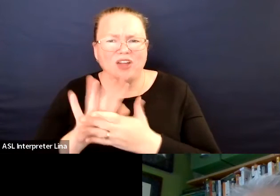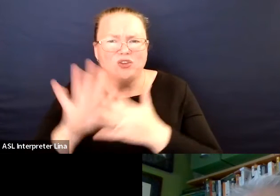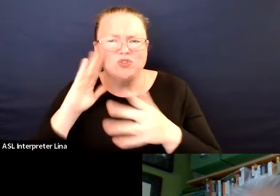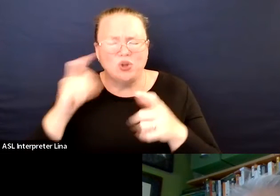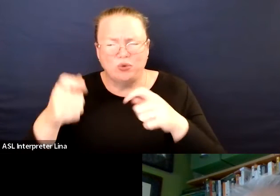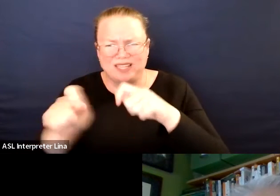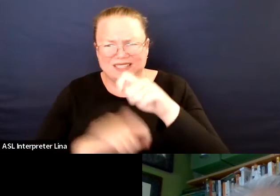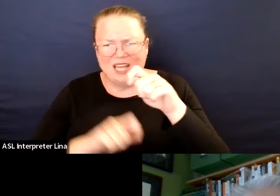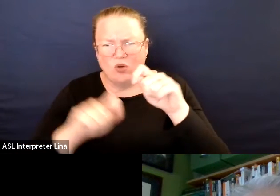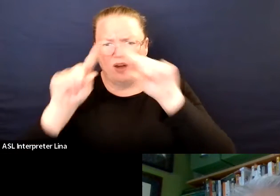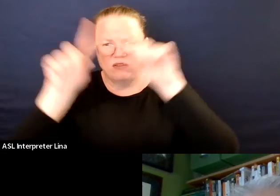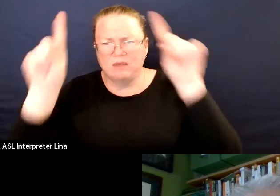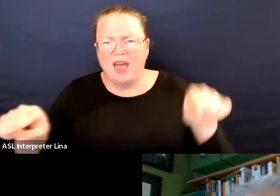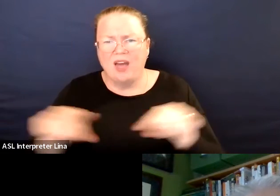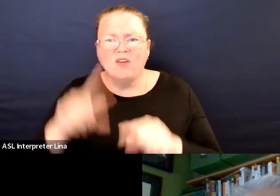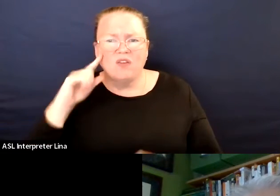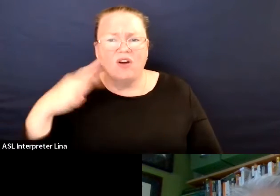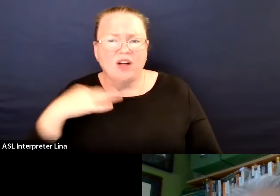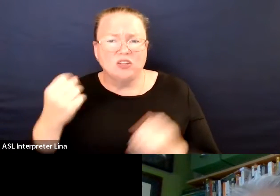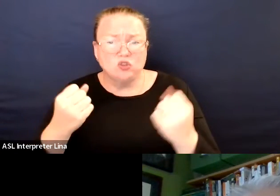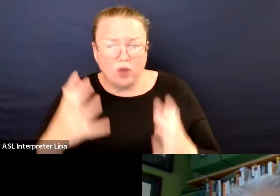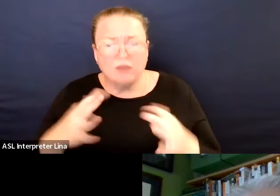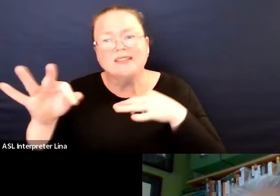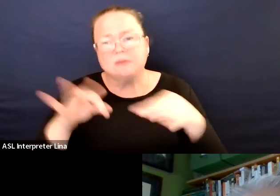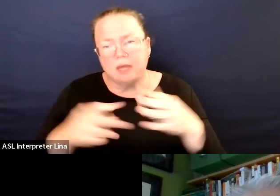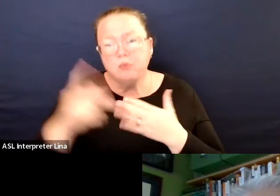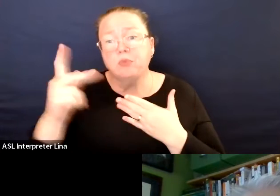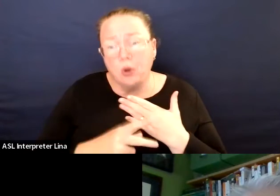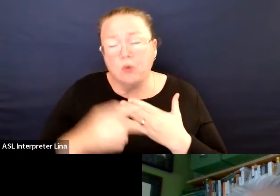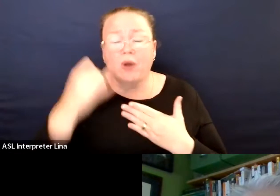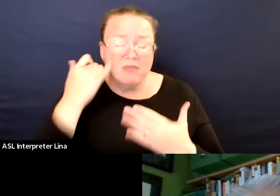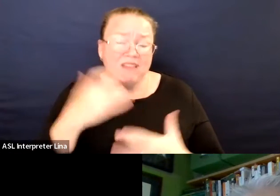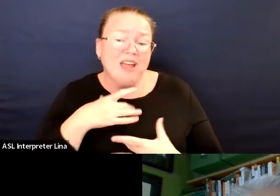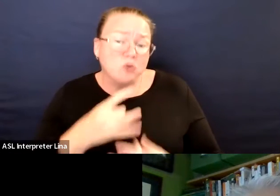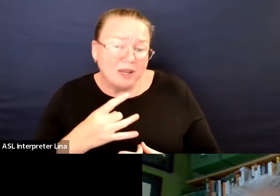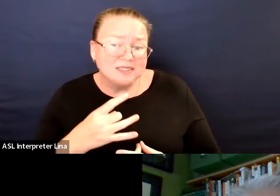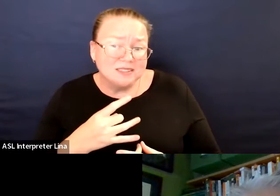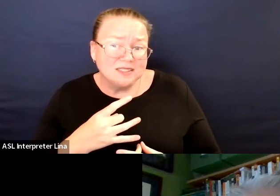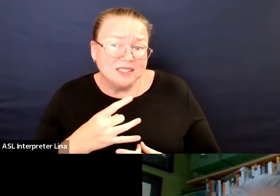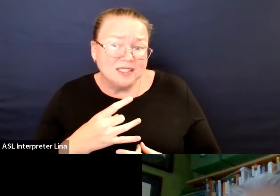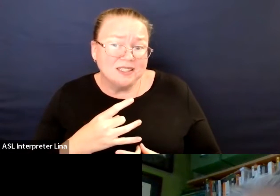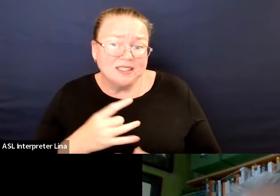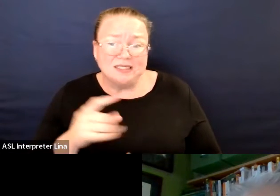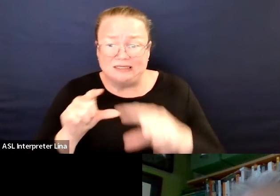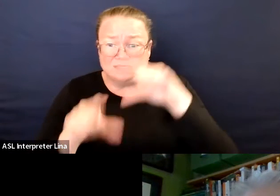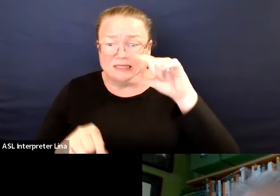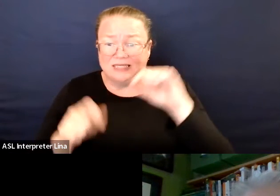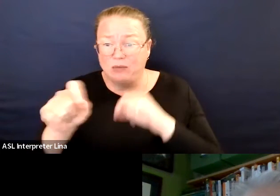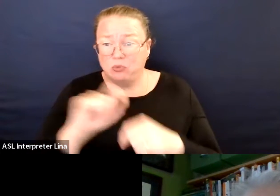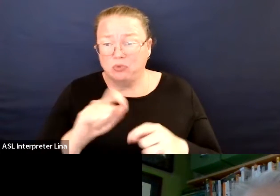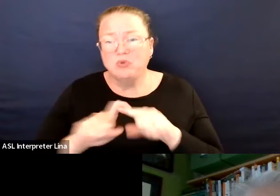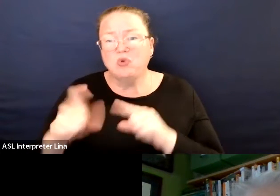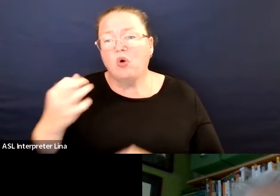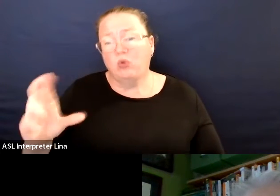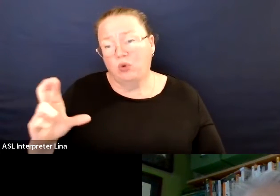off things for our volunteer driver, explaining the program. And if you're interested, tear that little tab off and give her a